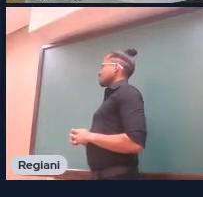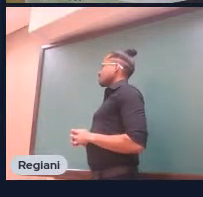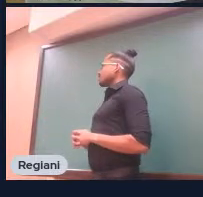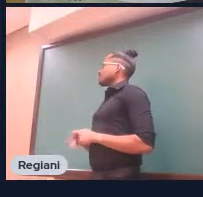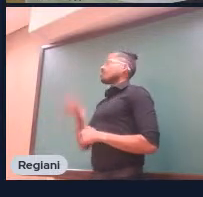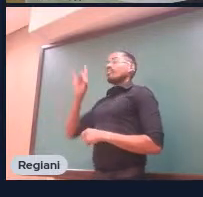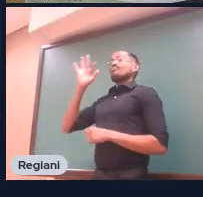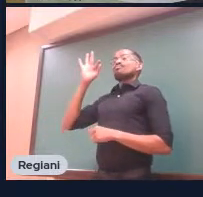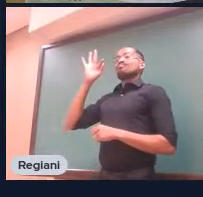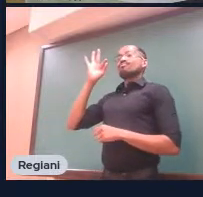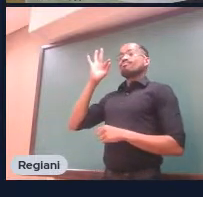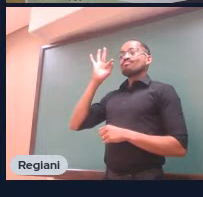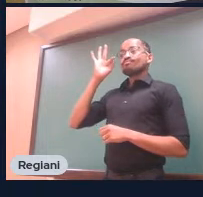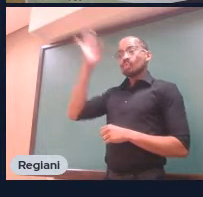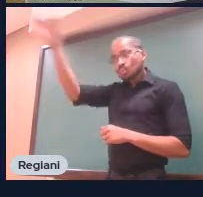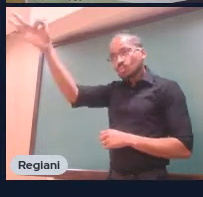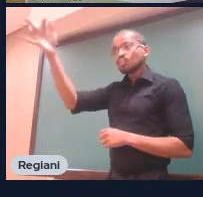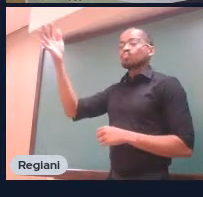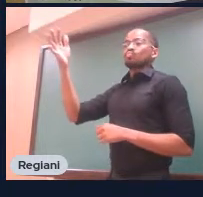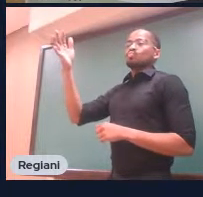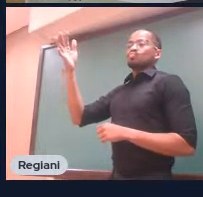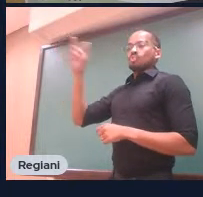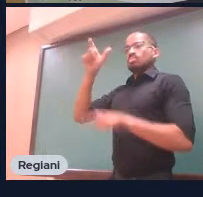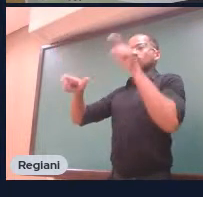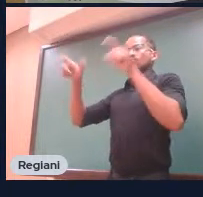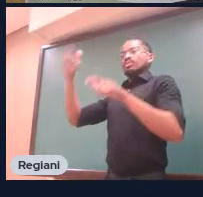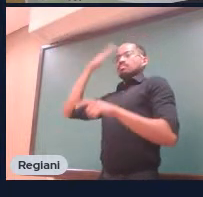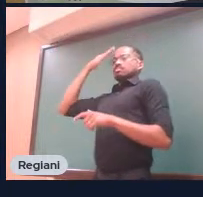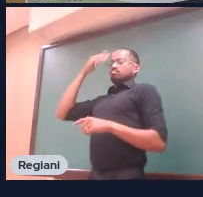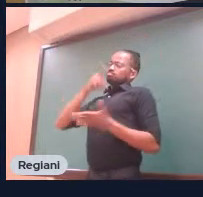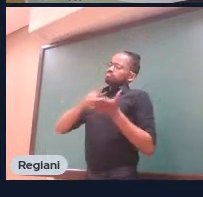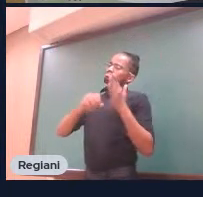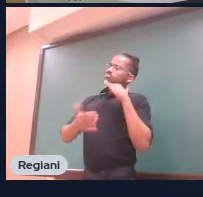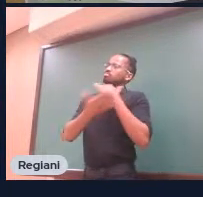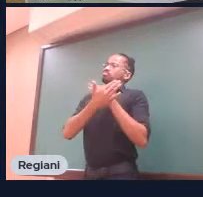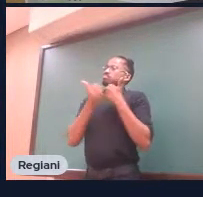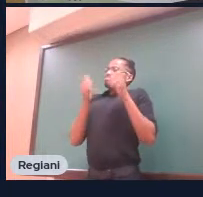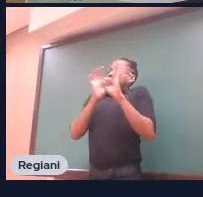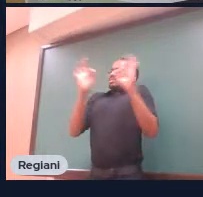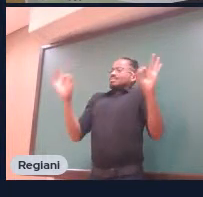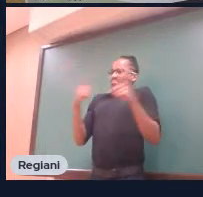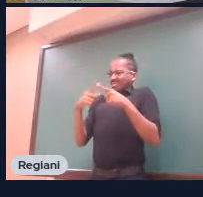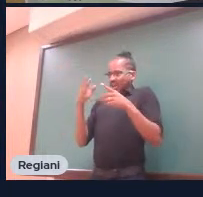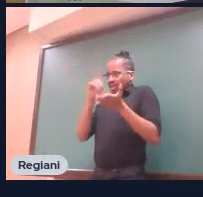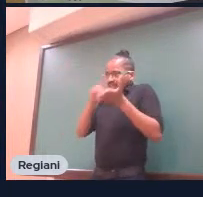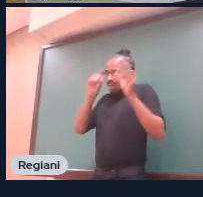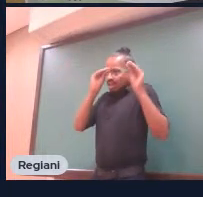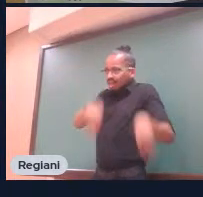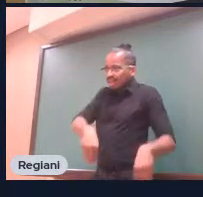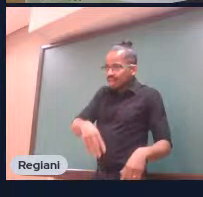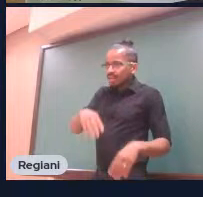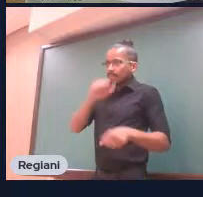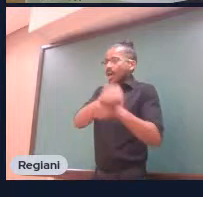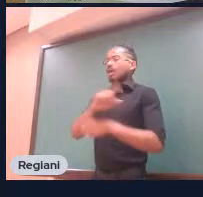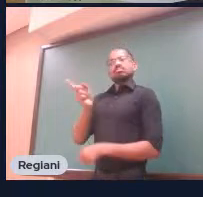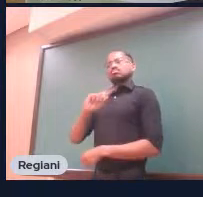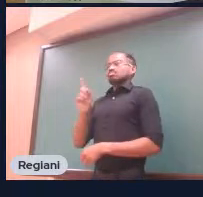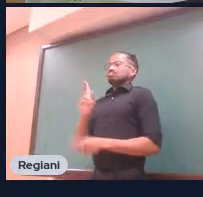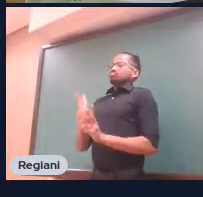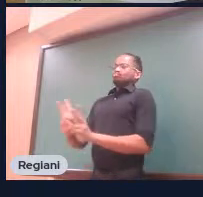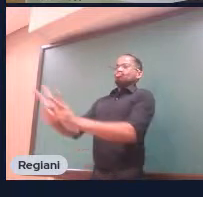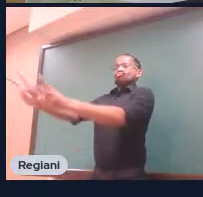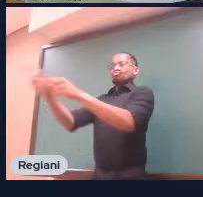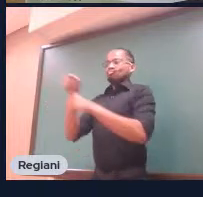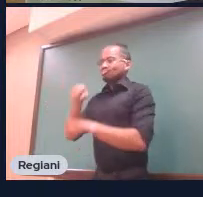Future users will know that the dictionary is always helpful, because if it's not, they will stop using it and there will be no advertising. They will know they interact